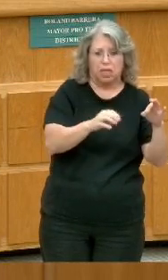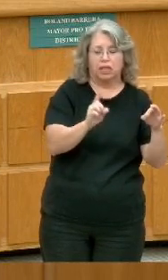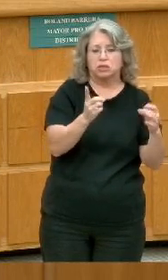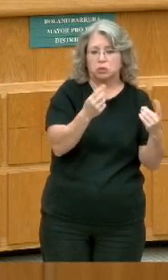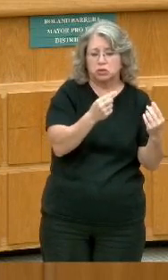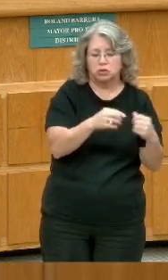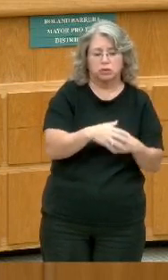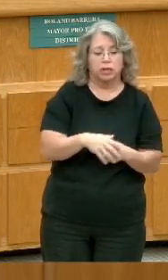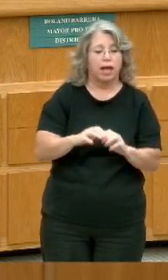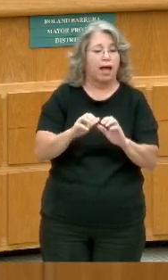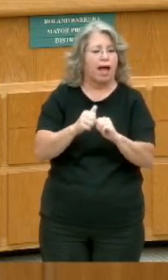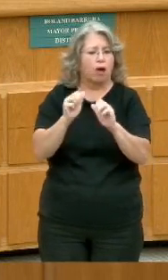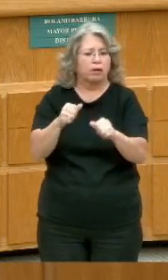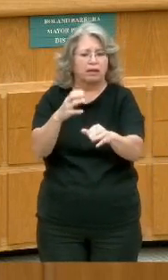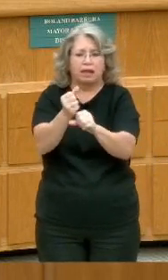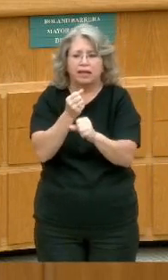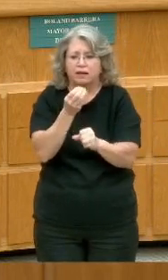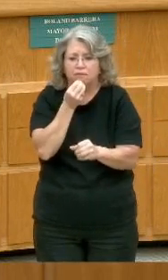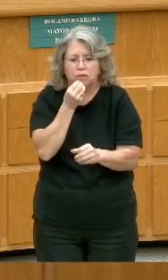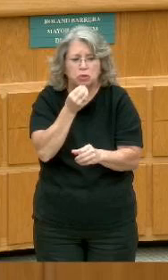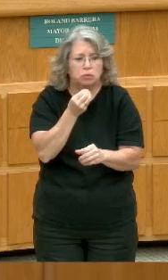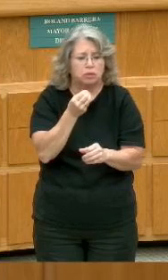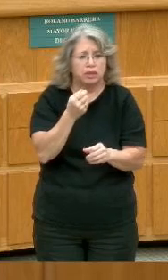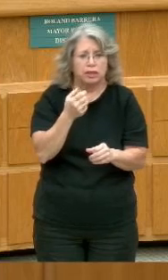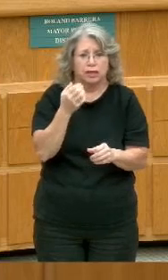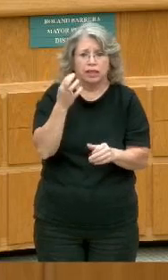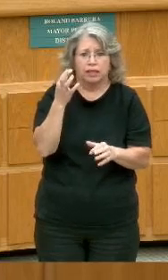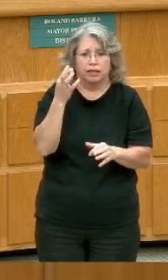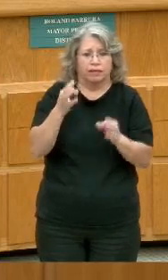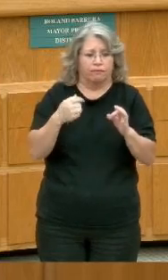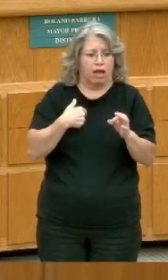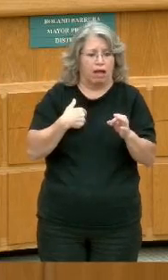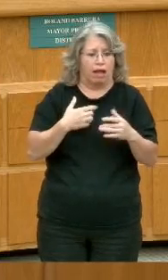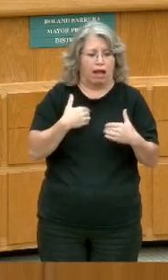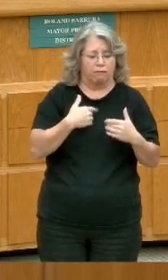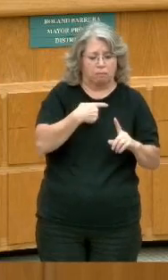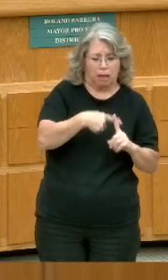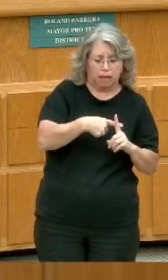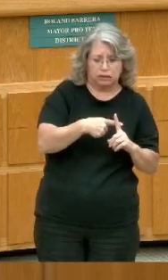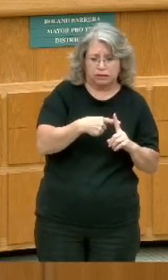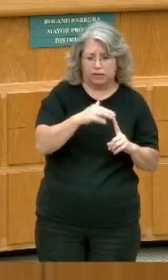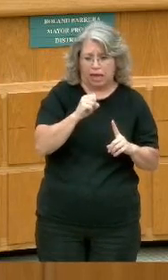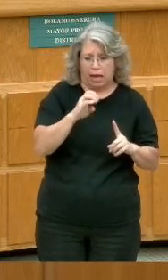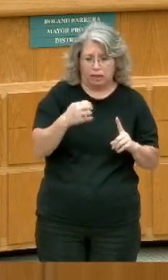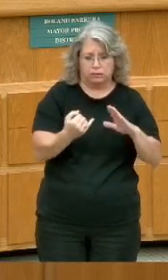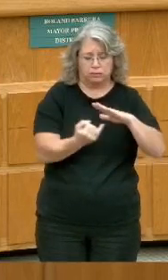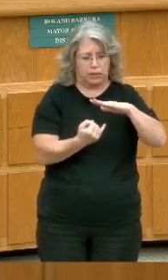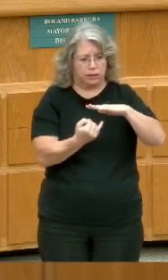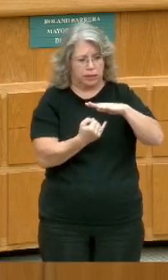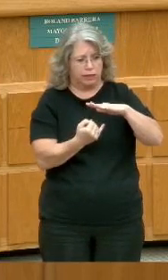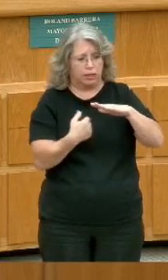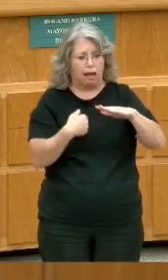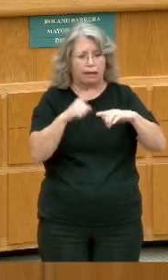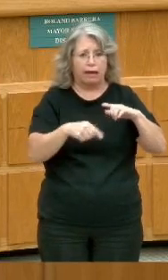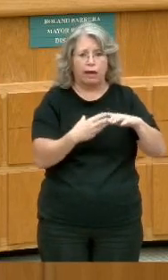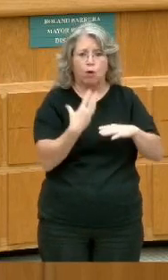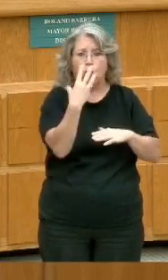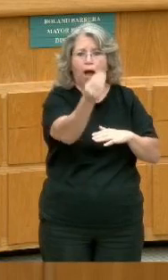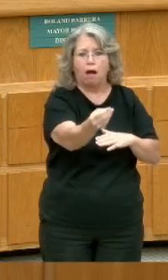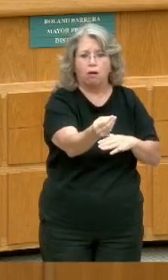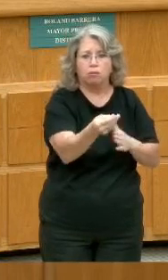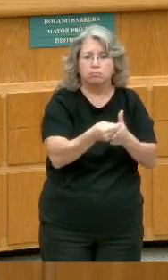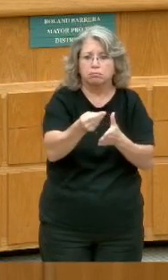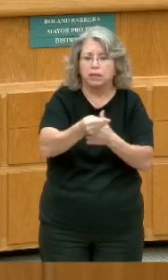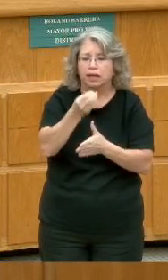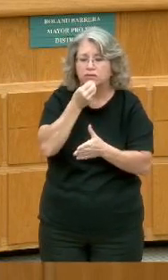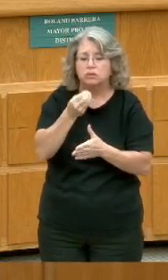not able to go out, so can I get food that can be delivered to me? That's just a few of the things that it's able to do for you. So again, if you go to